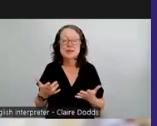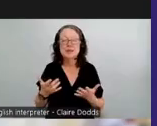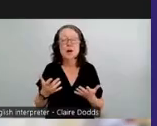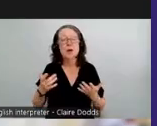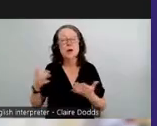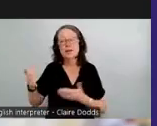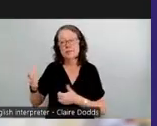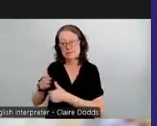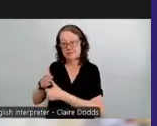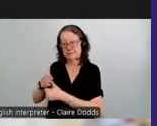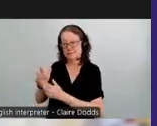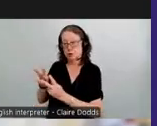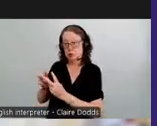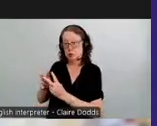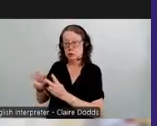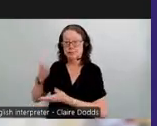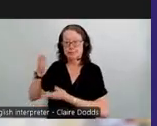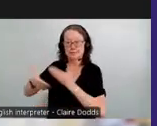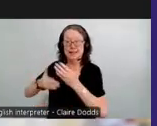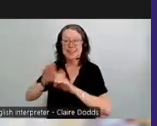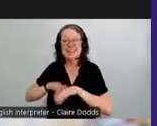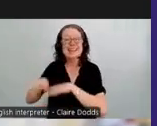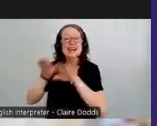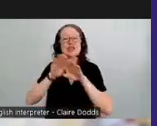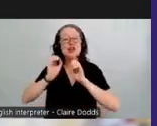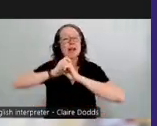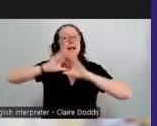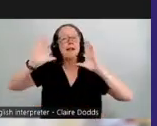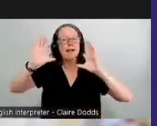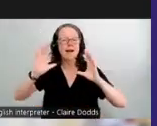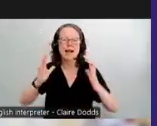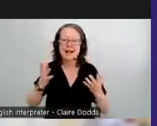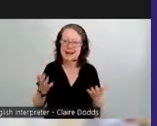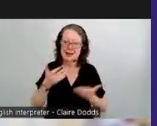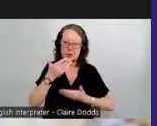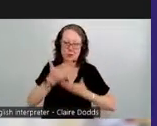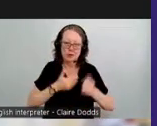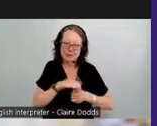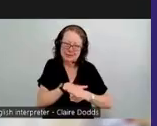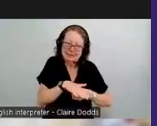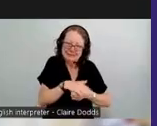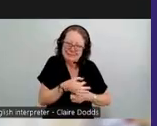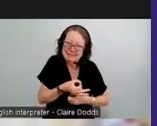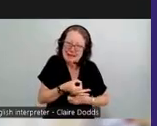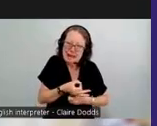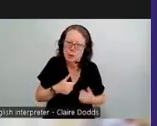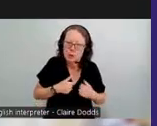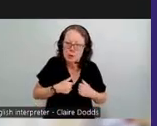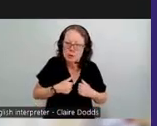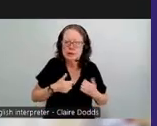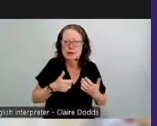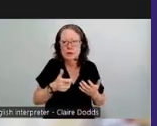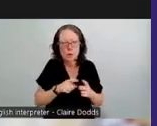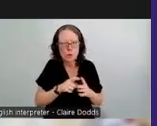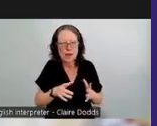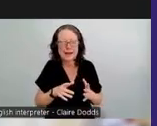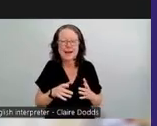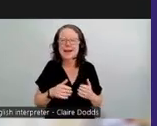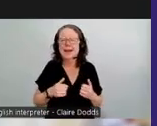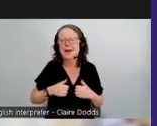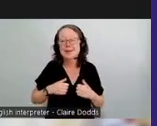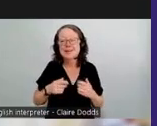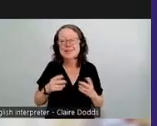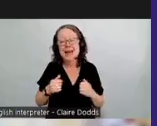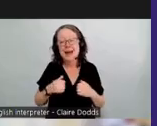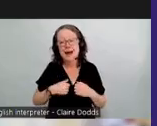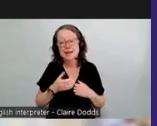we're working in our place, a medium town at the end of the longest cul-de-sac in Britain, as it's been